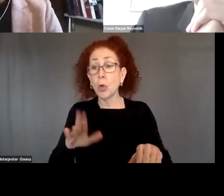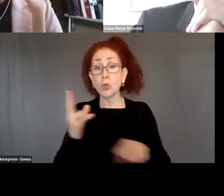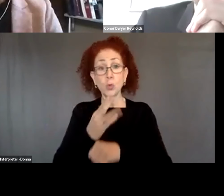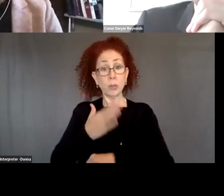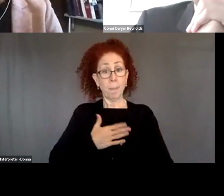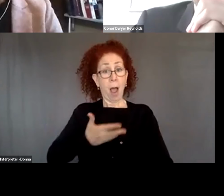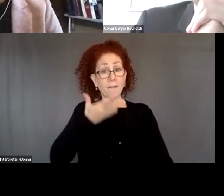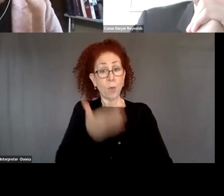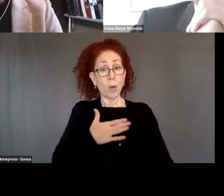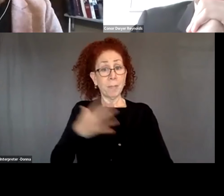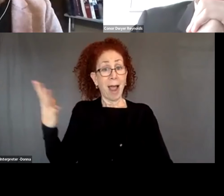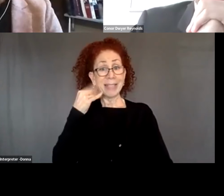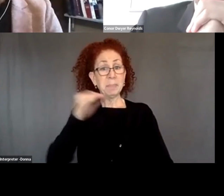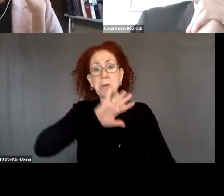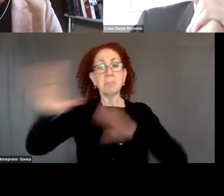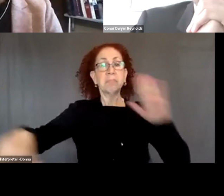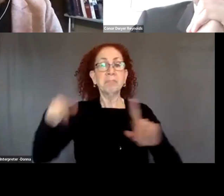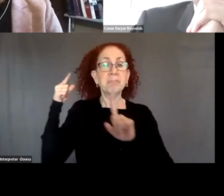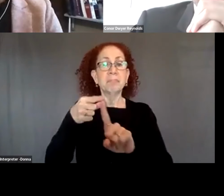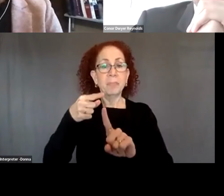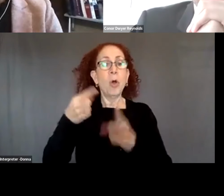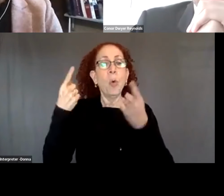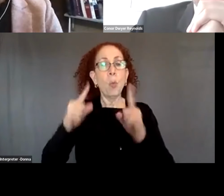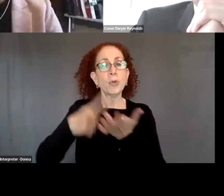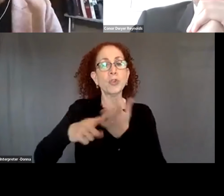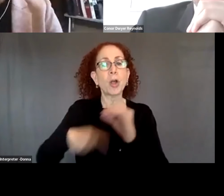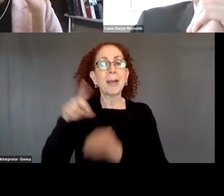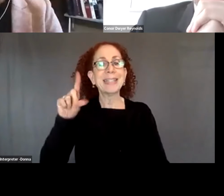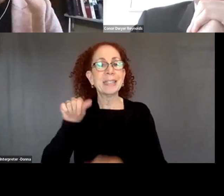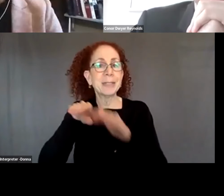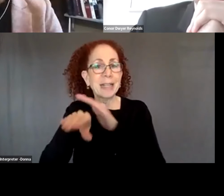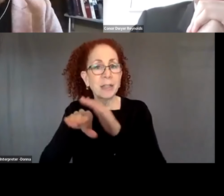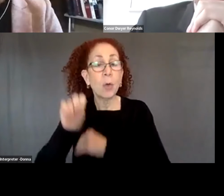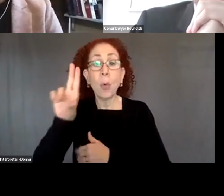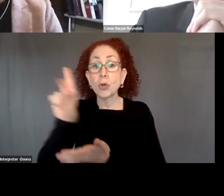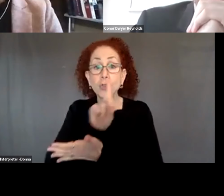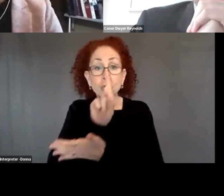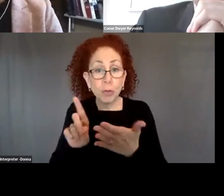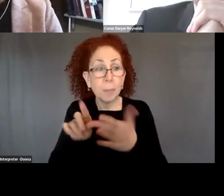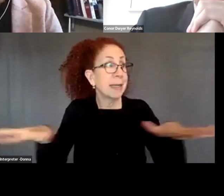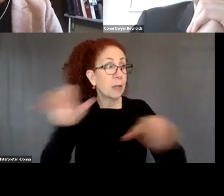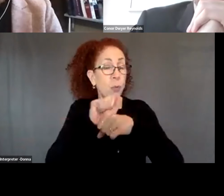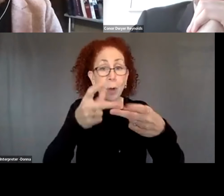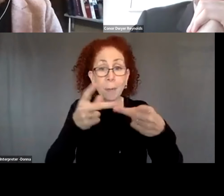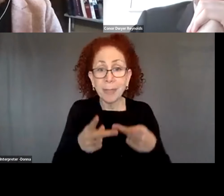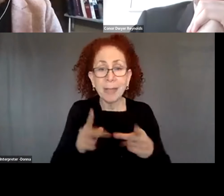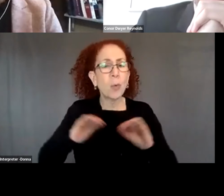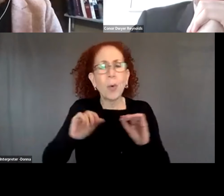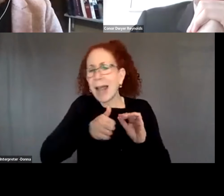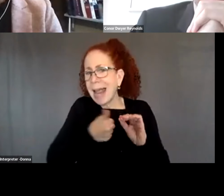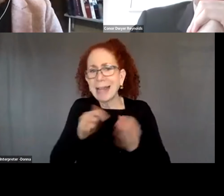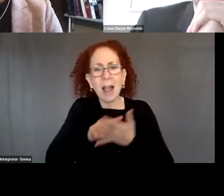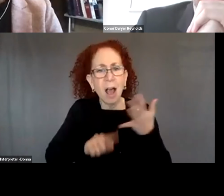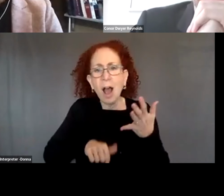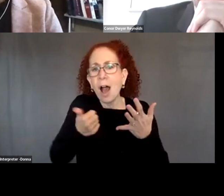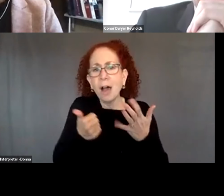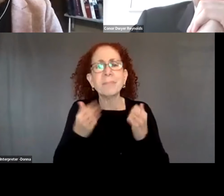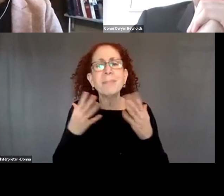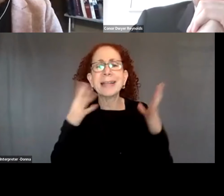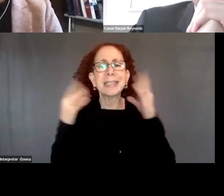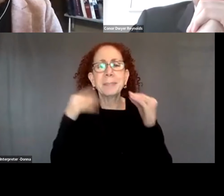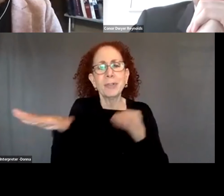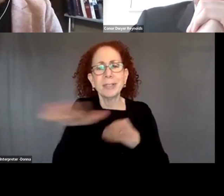experience in conversations about disability accessibility or discrimination in the workplace, or any of the other many experiences